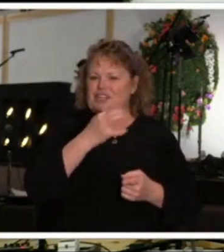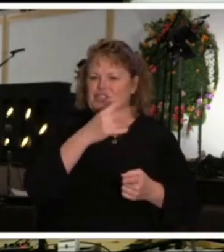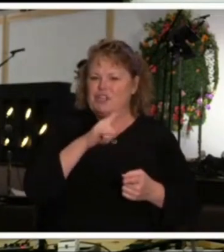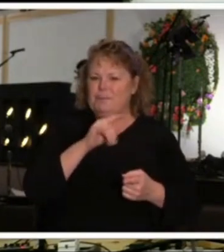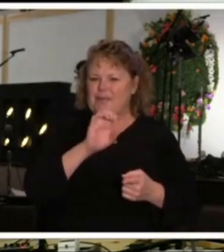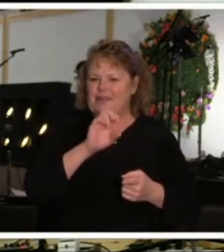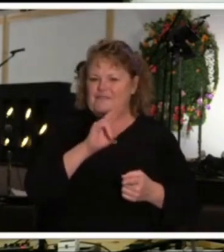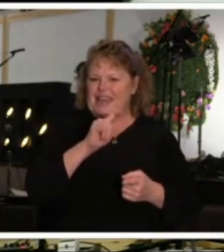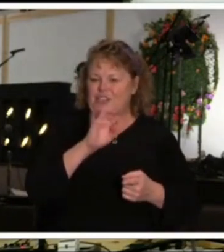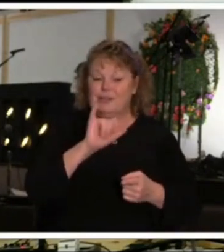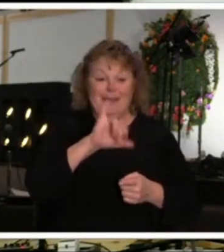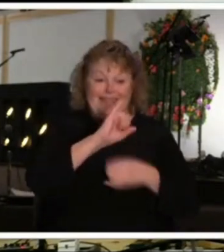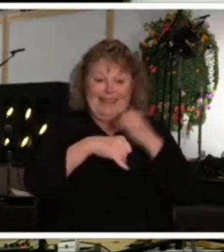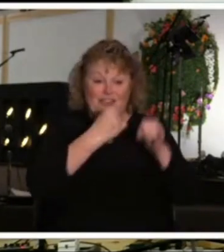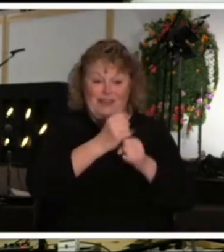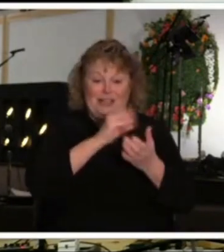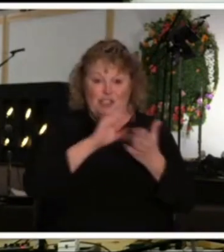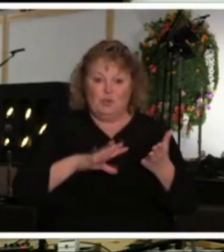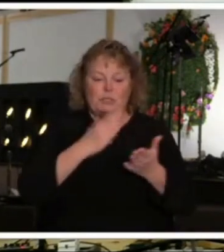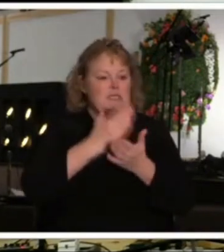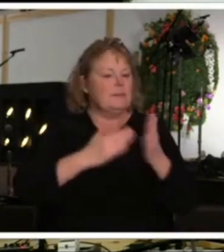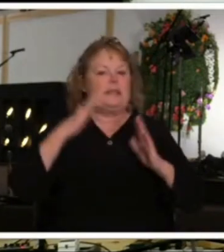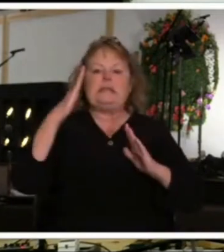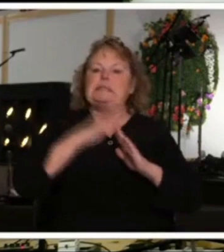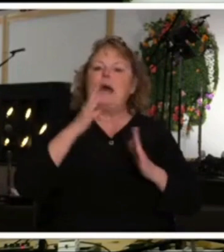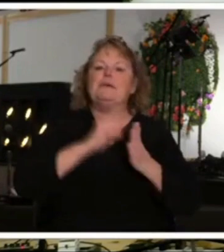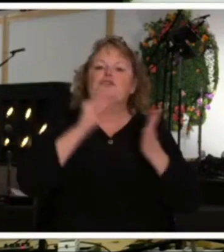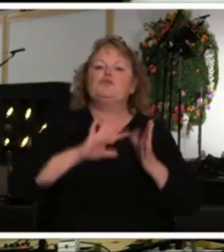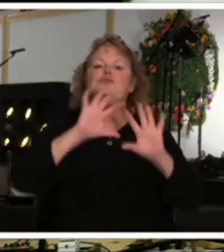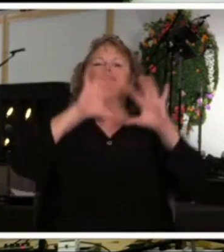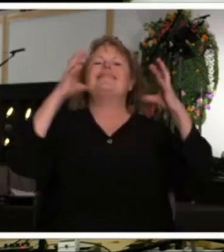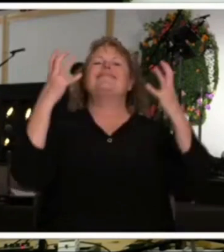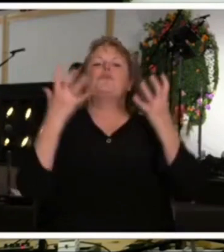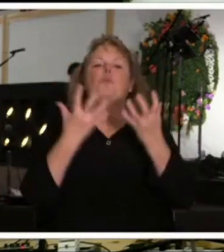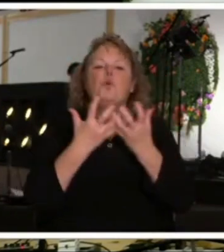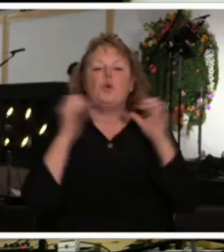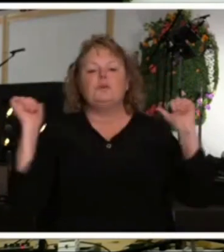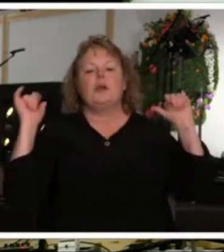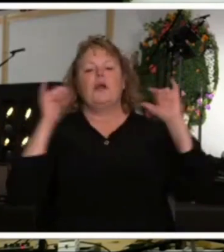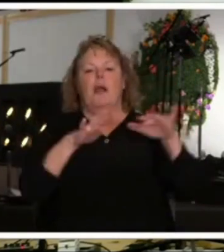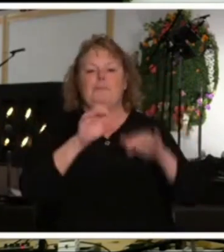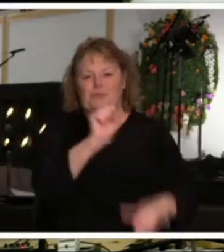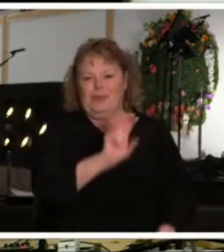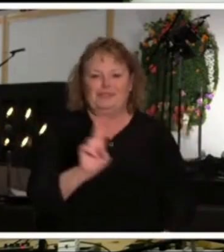with our international students. Some of the top students in the world are coming to Syracuse University.